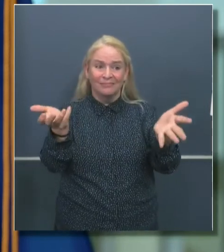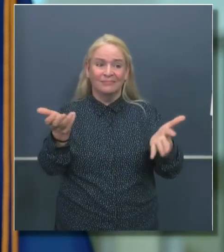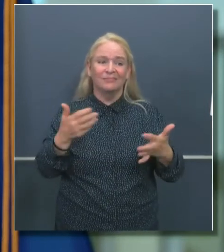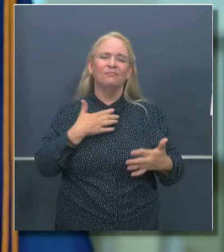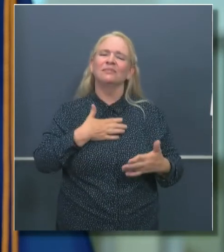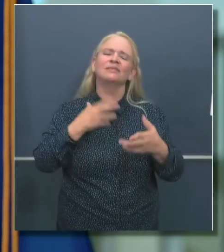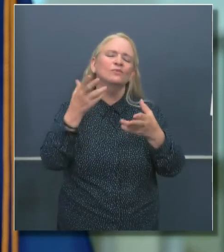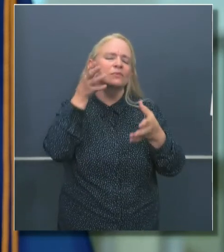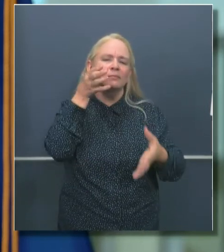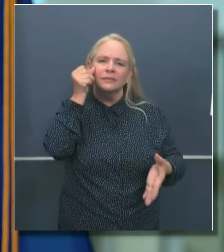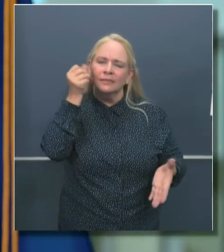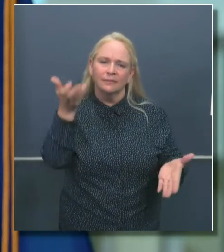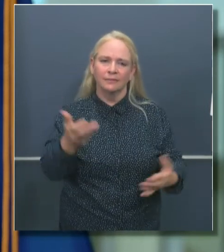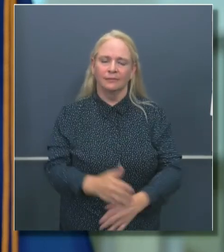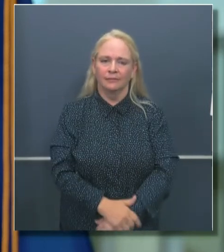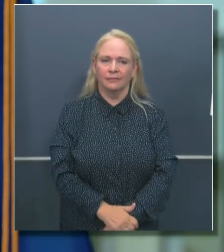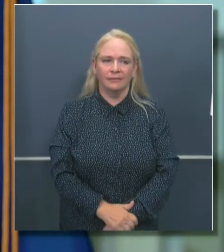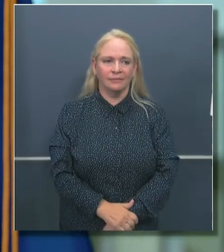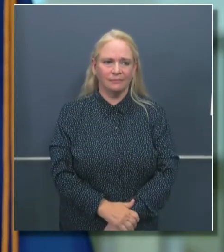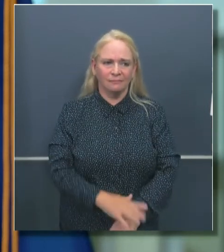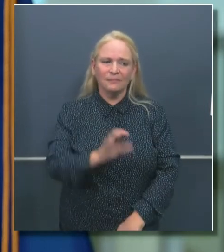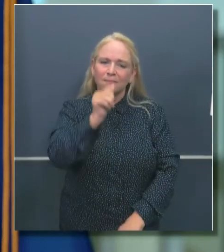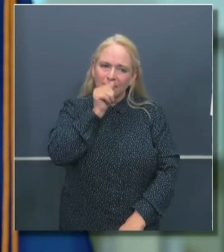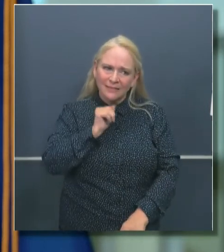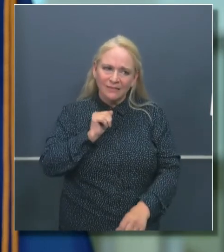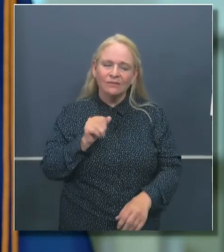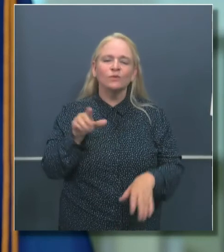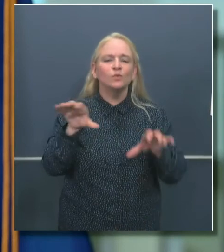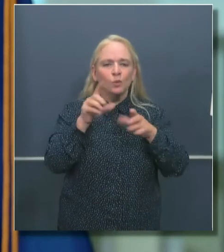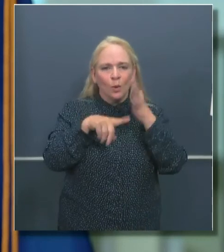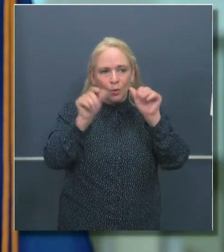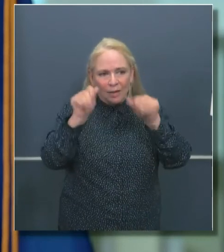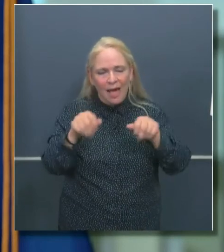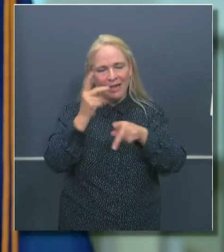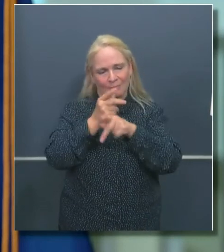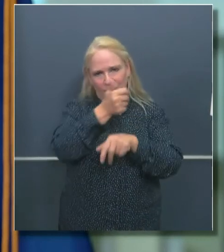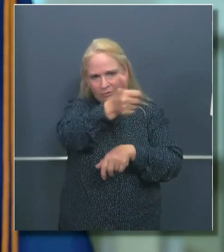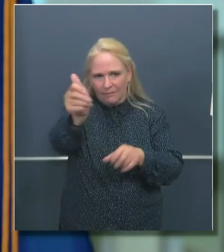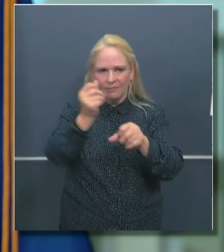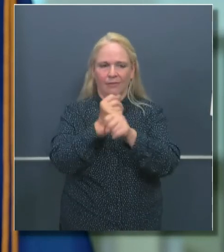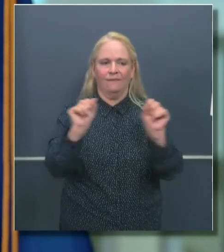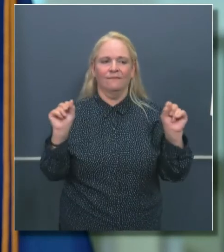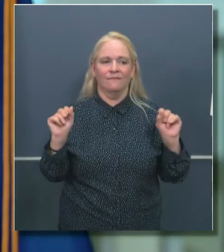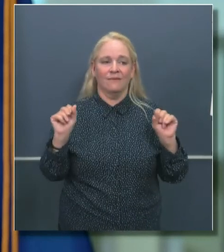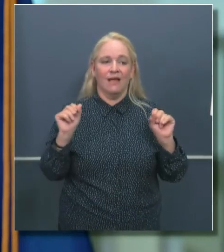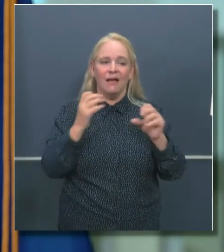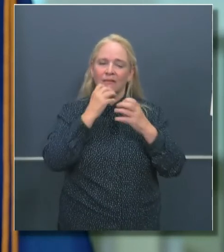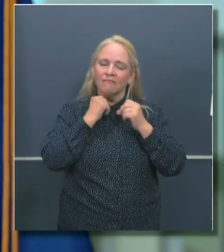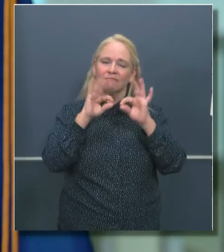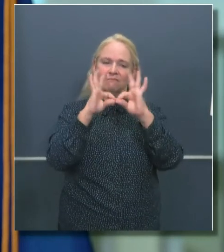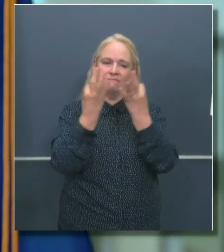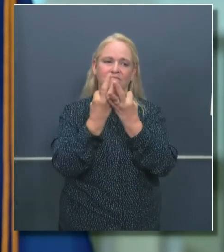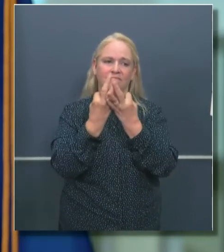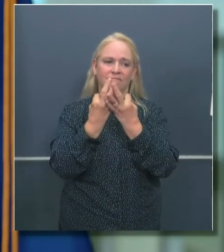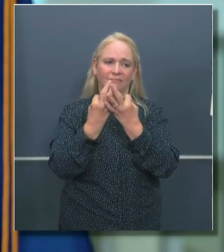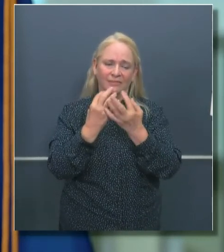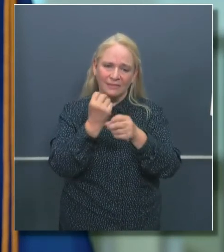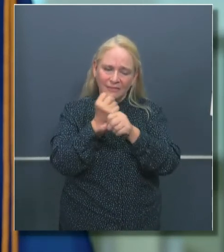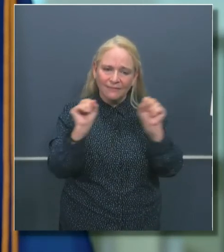sense and do what they can to keep themselves safe, keep their loved ones safe. And to the